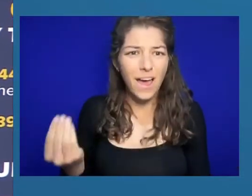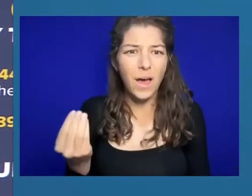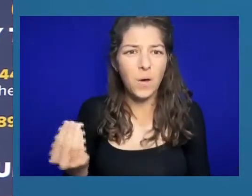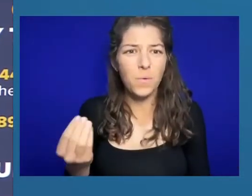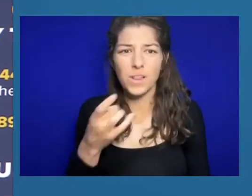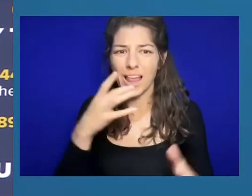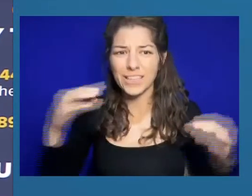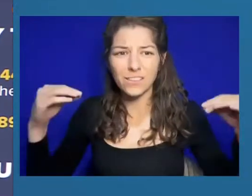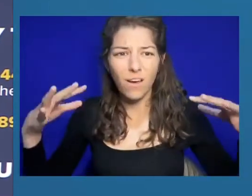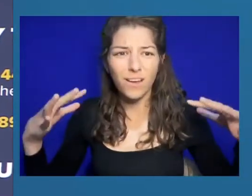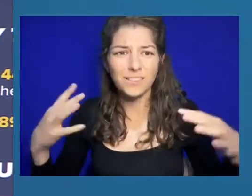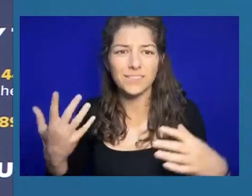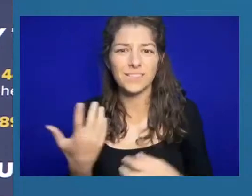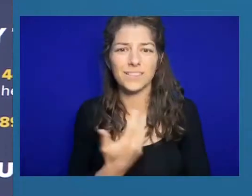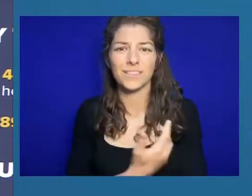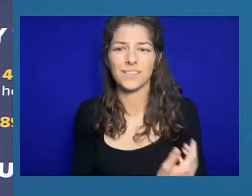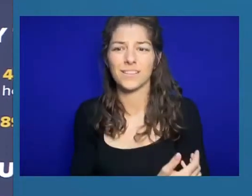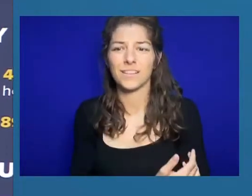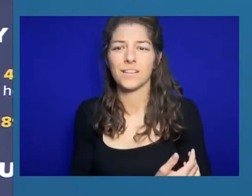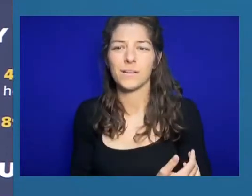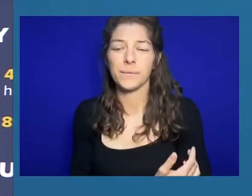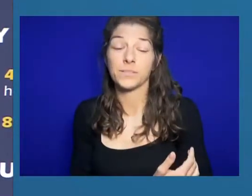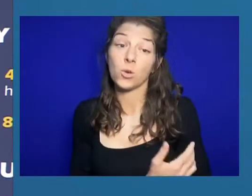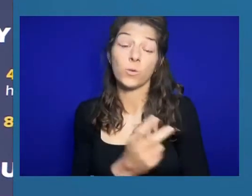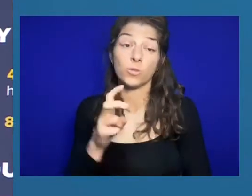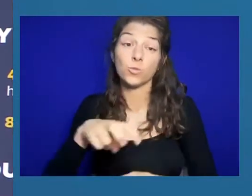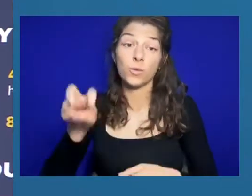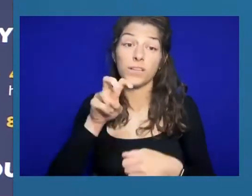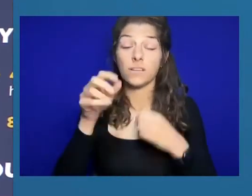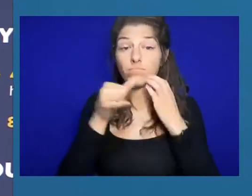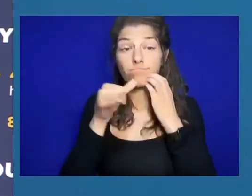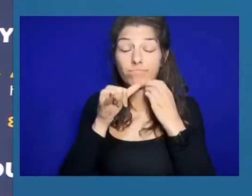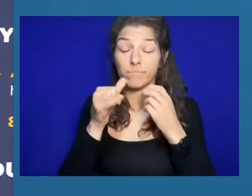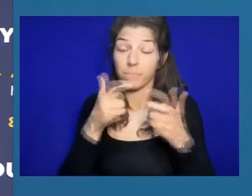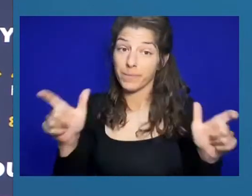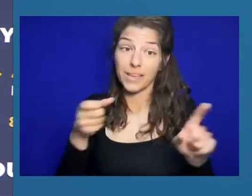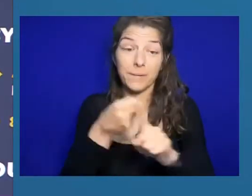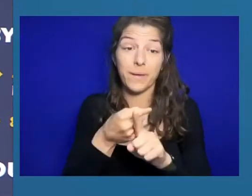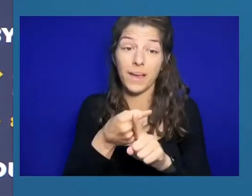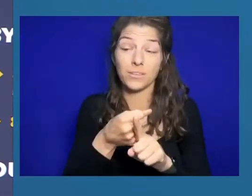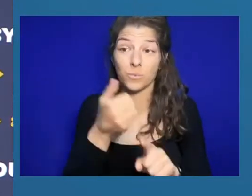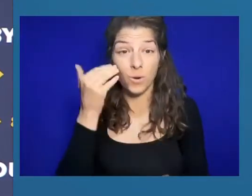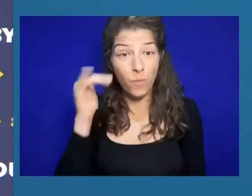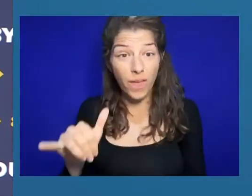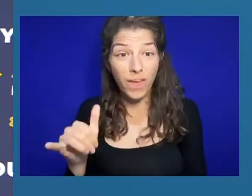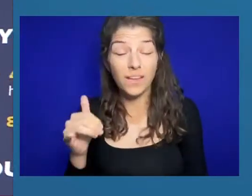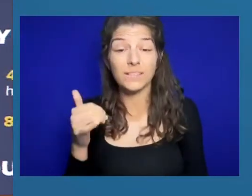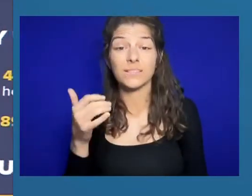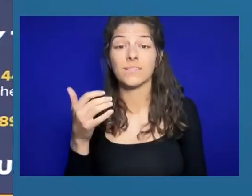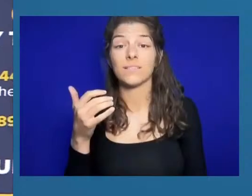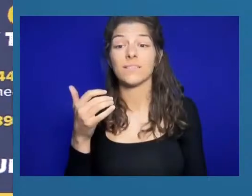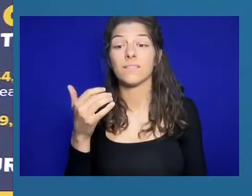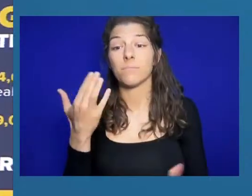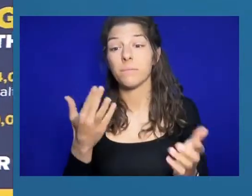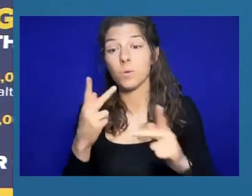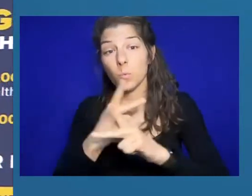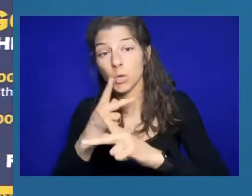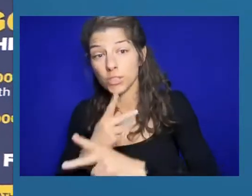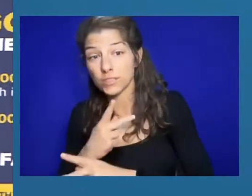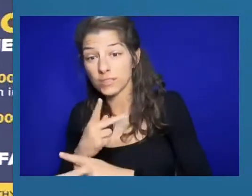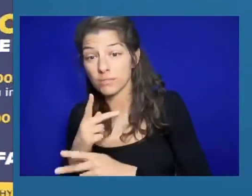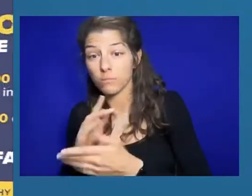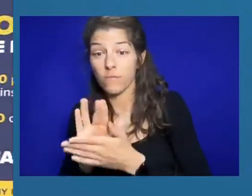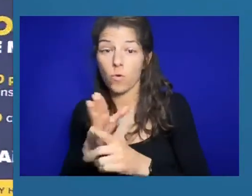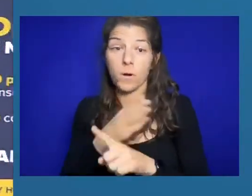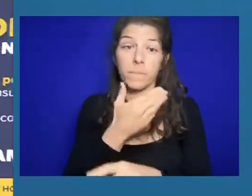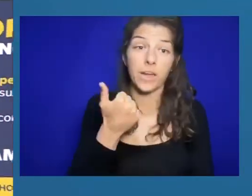on. So tourism's taking a hit. We know that. It might get worse before it gets better with the way things